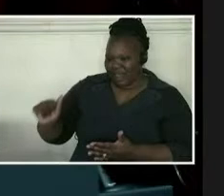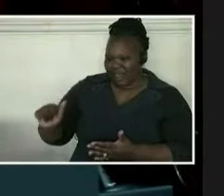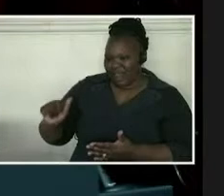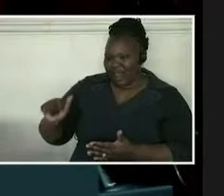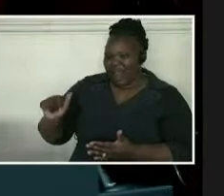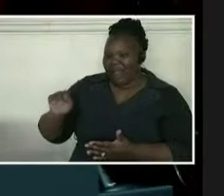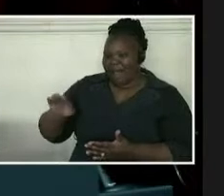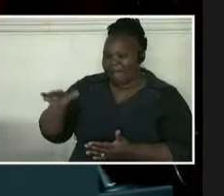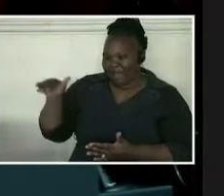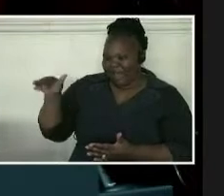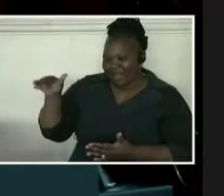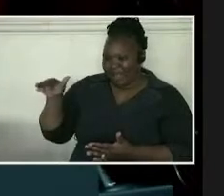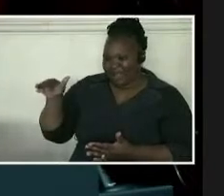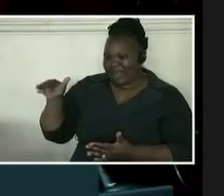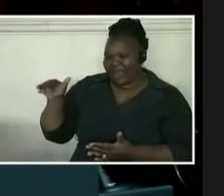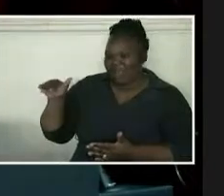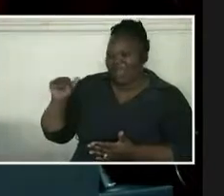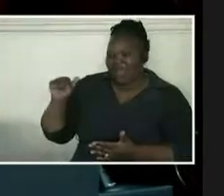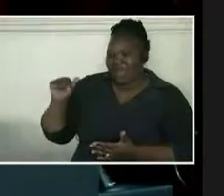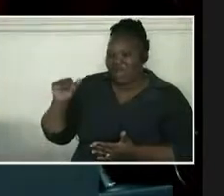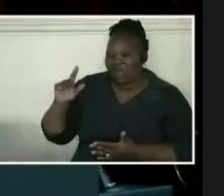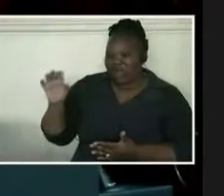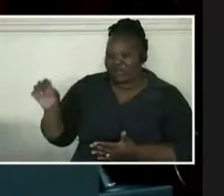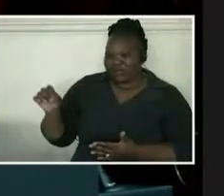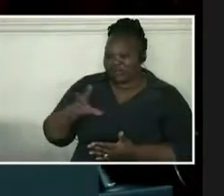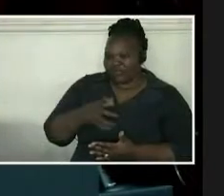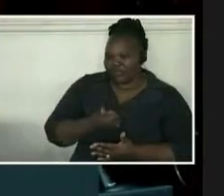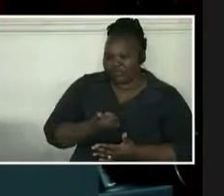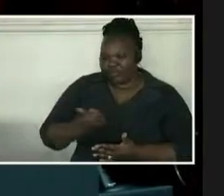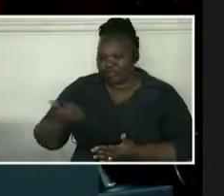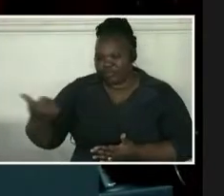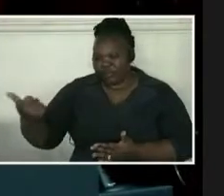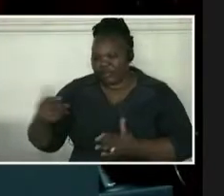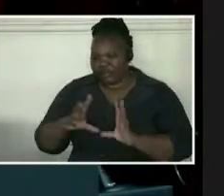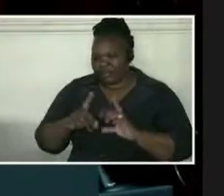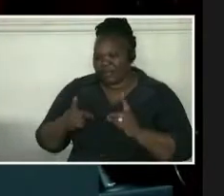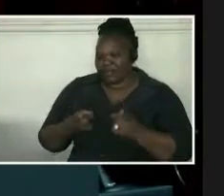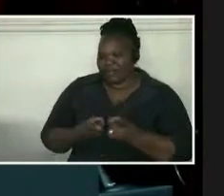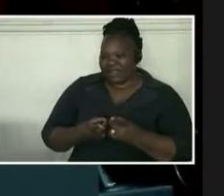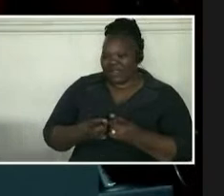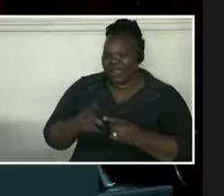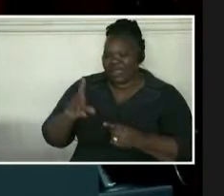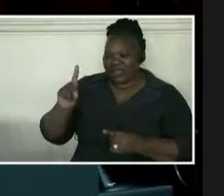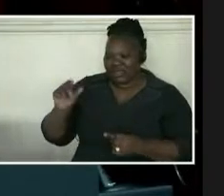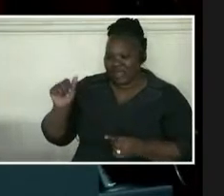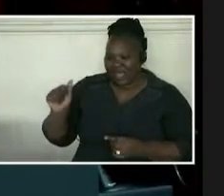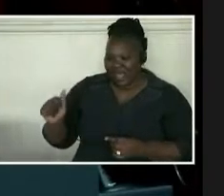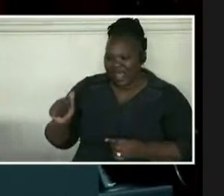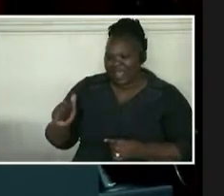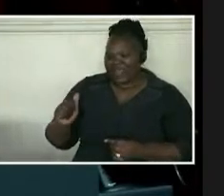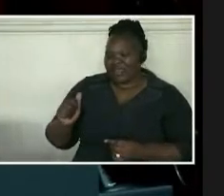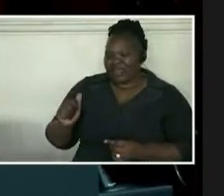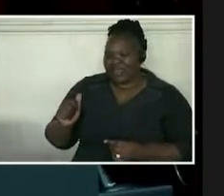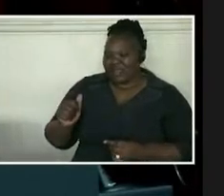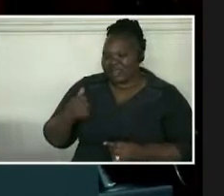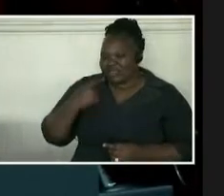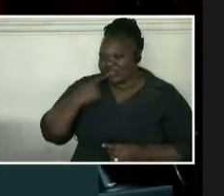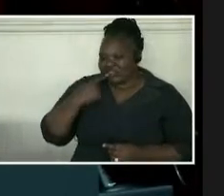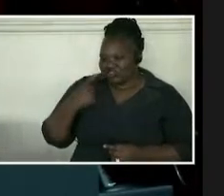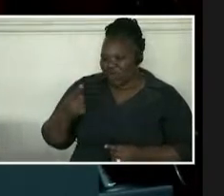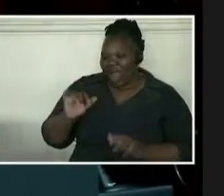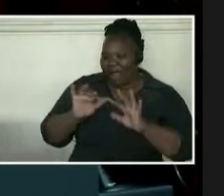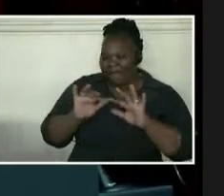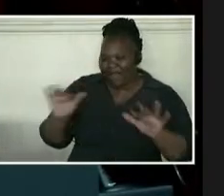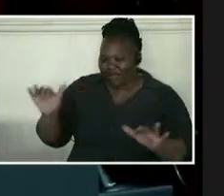processed due to the irregularities and sent it back to the department since the democratic alliance exposed this and it is now in the public